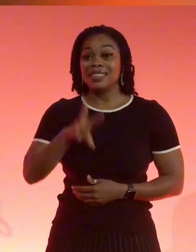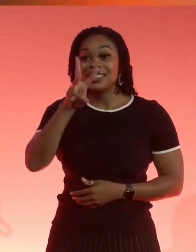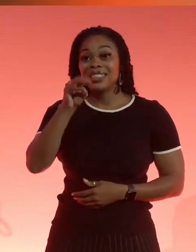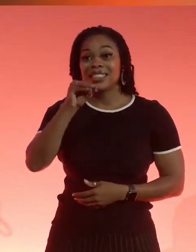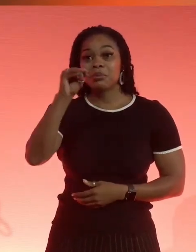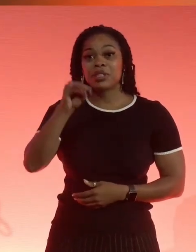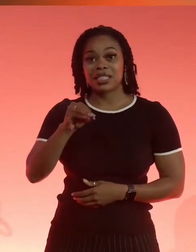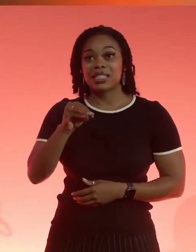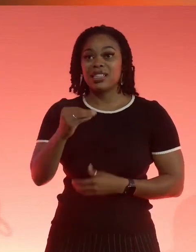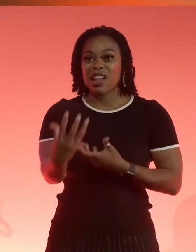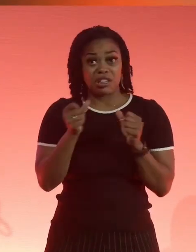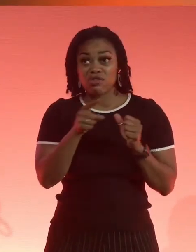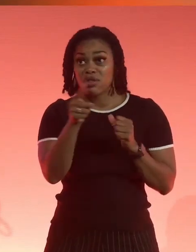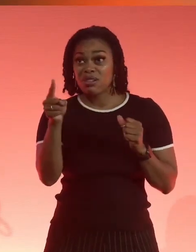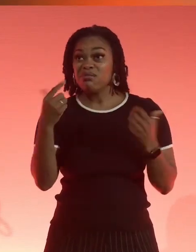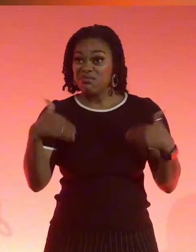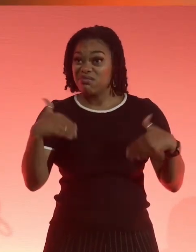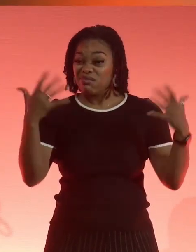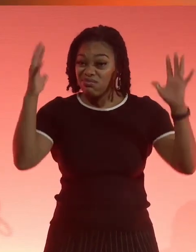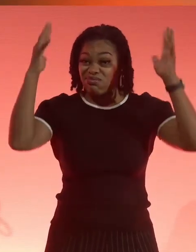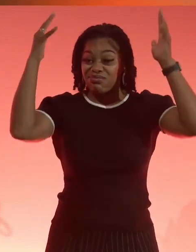60% engagement, anybody?